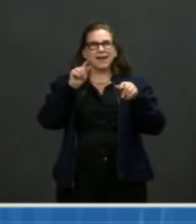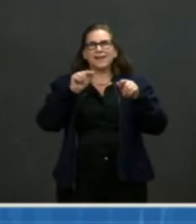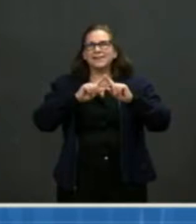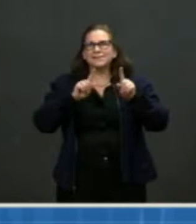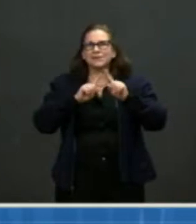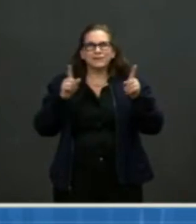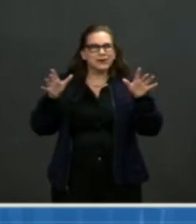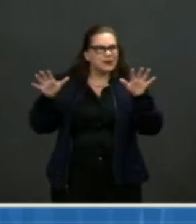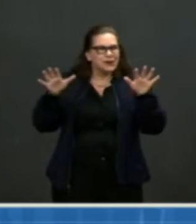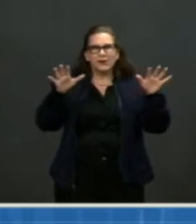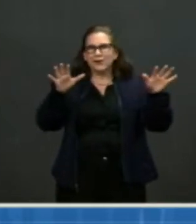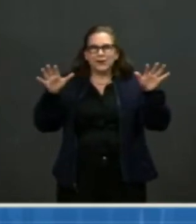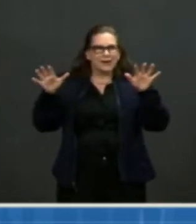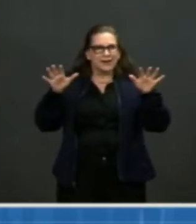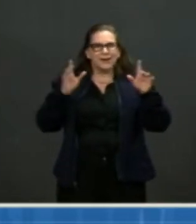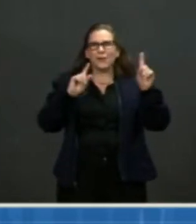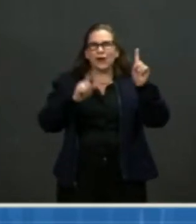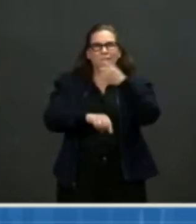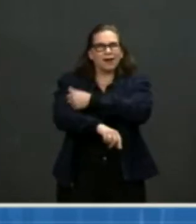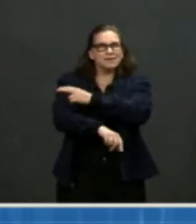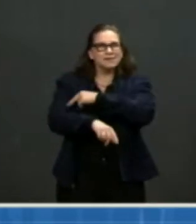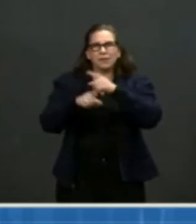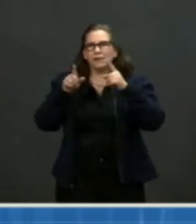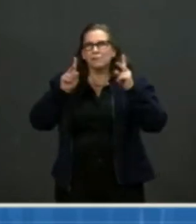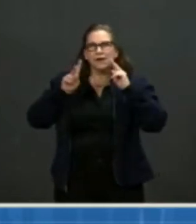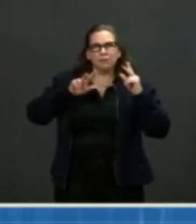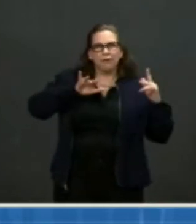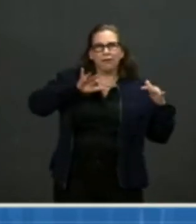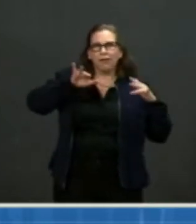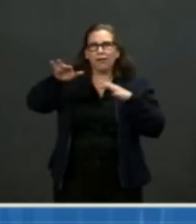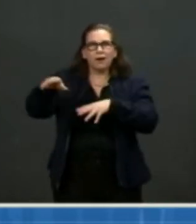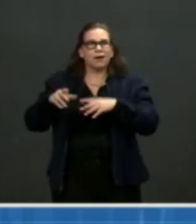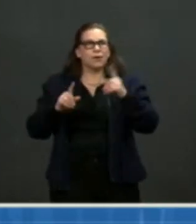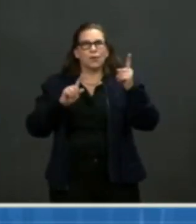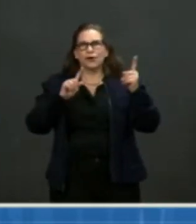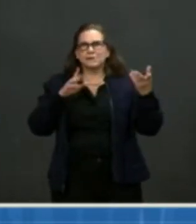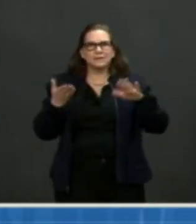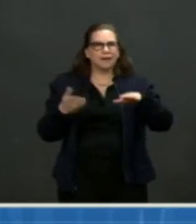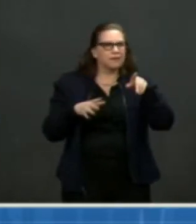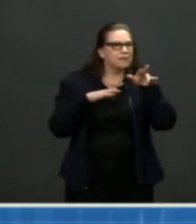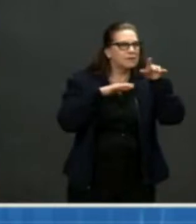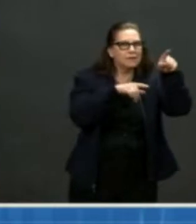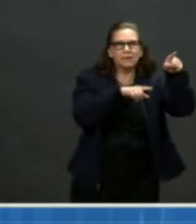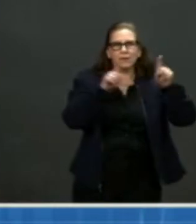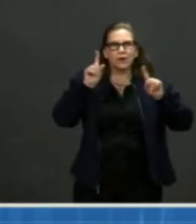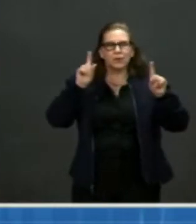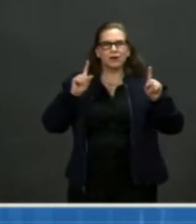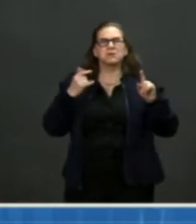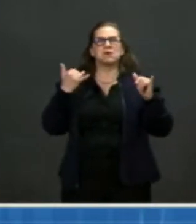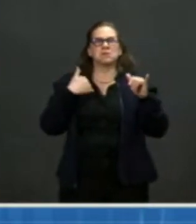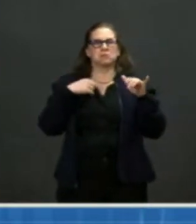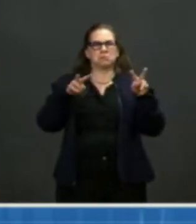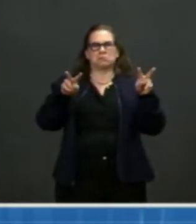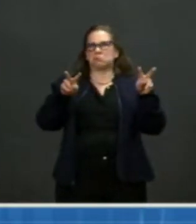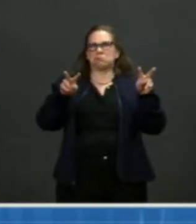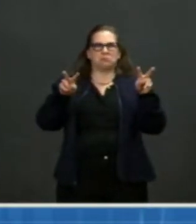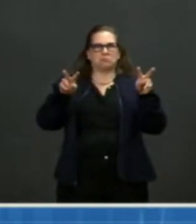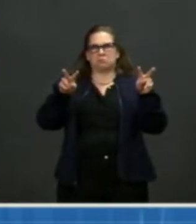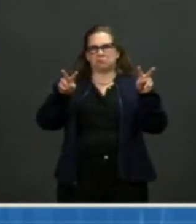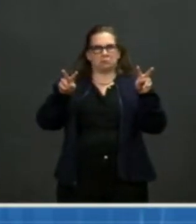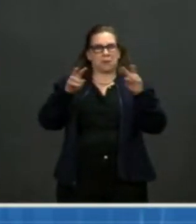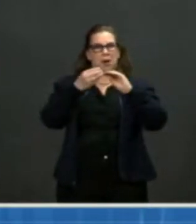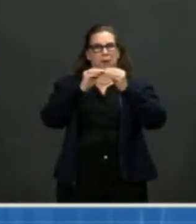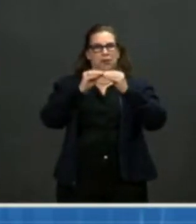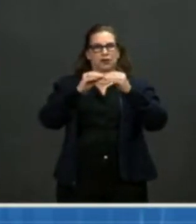them have a very good track record. So as Dr. Walensky said, that just underscores the importance of getting everybody vaccinated as quickly